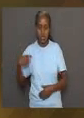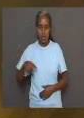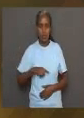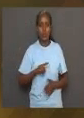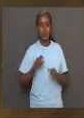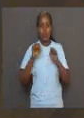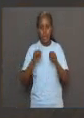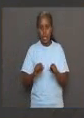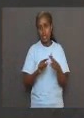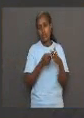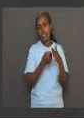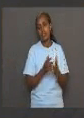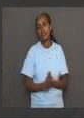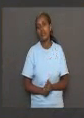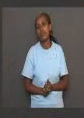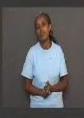begin.